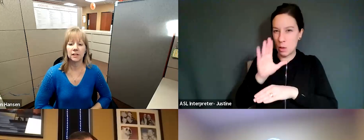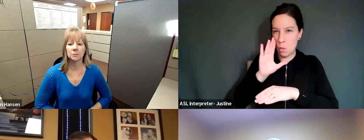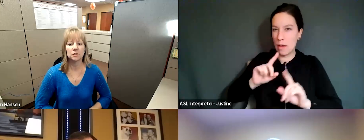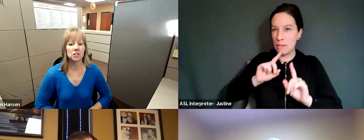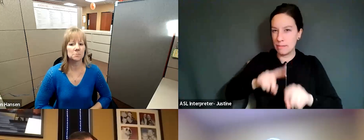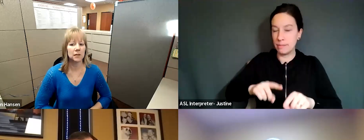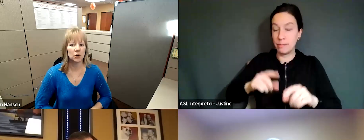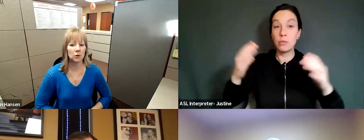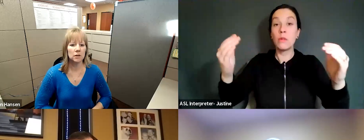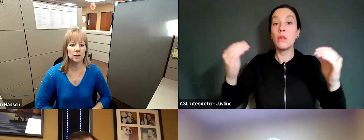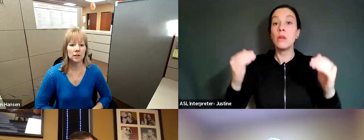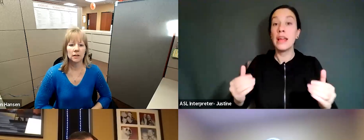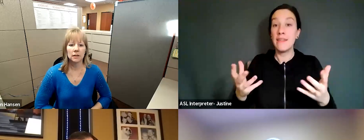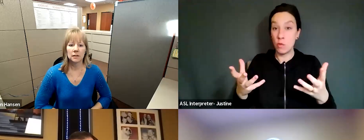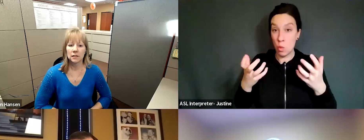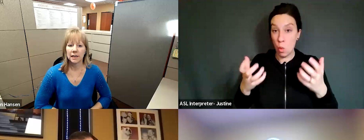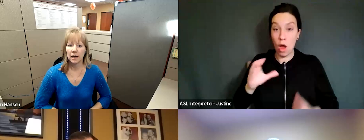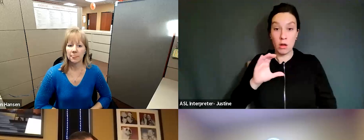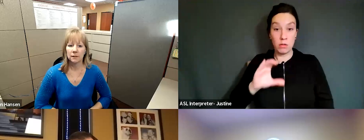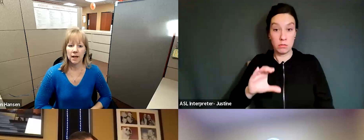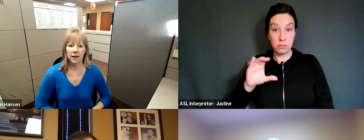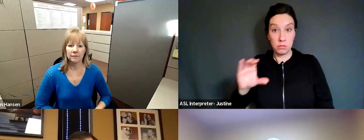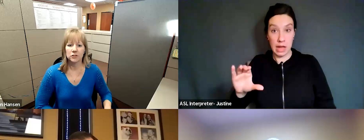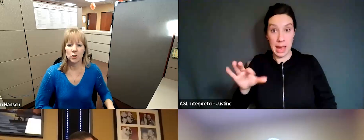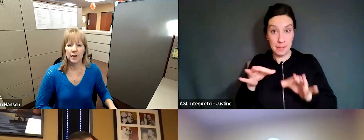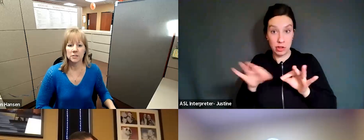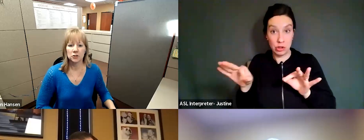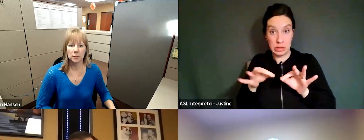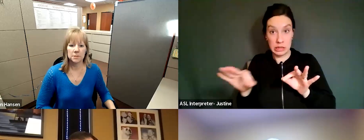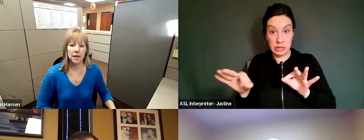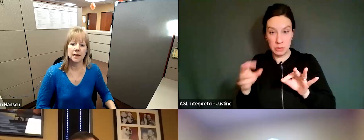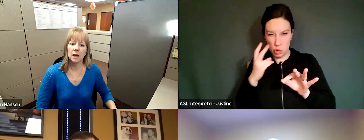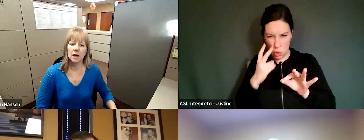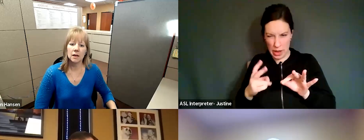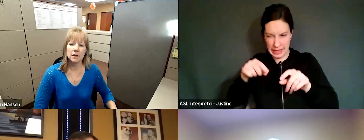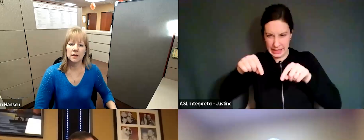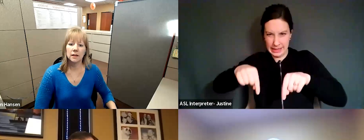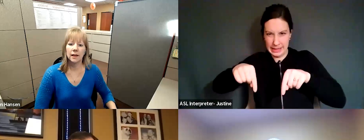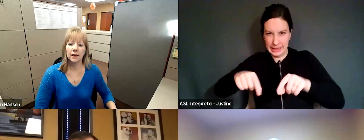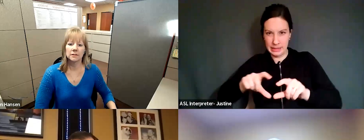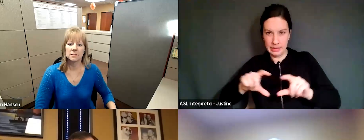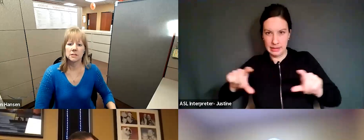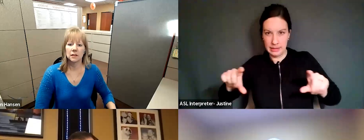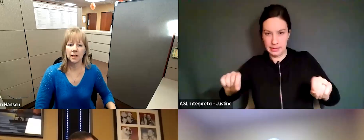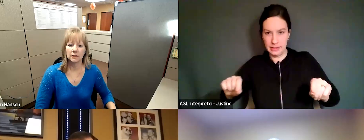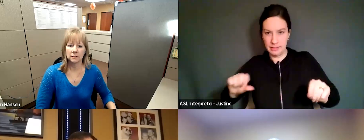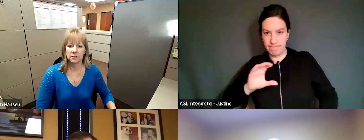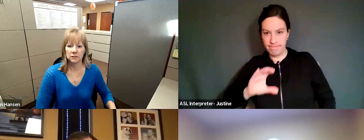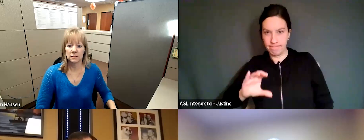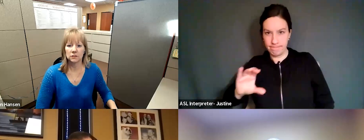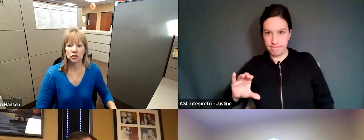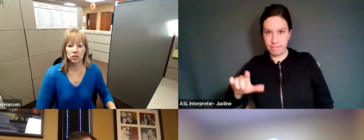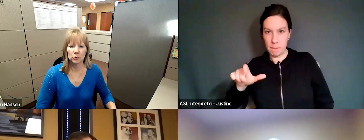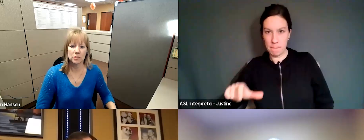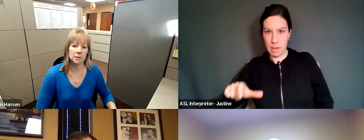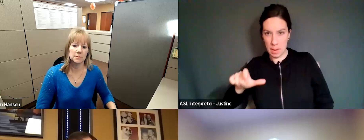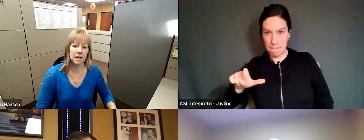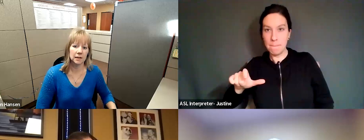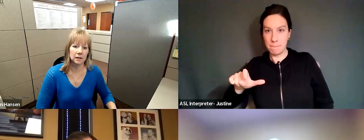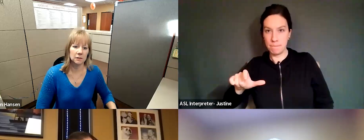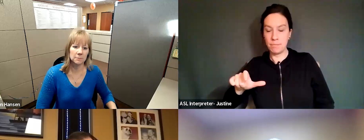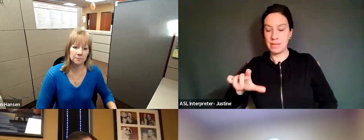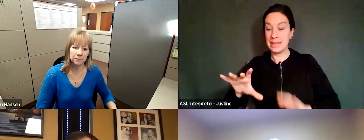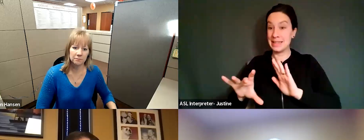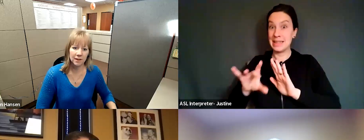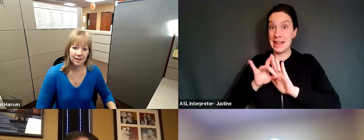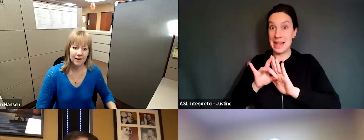is available just below. Click on the live transcript icon and select show